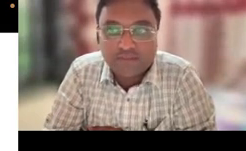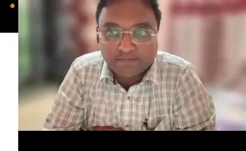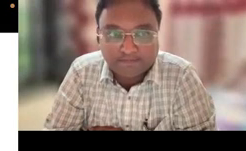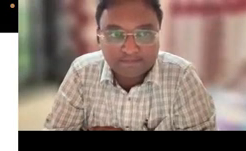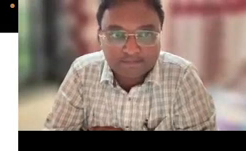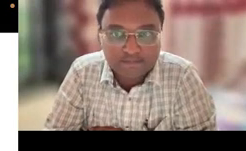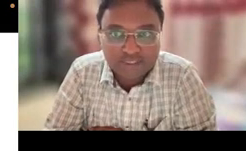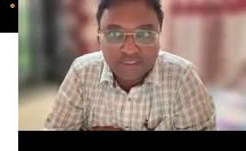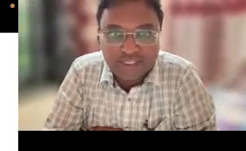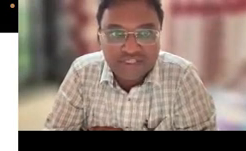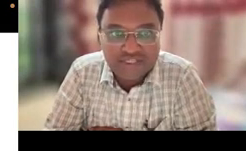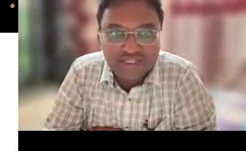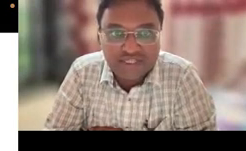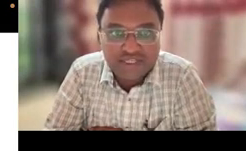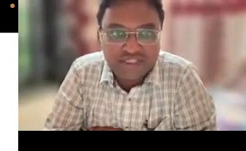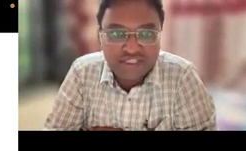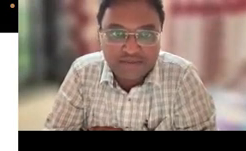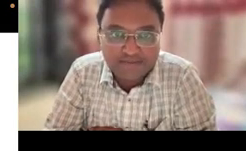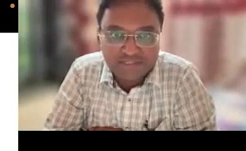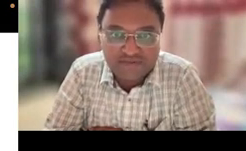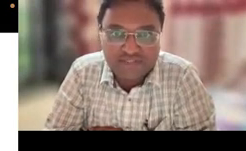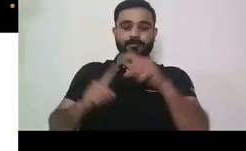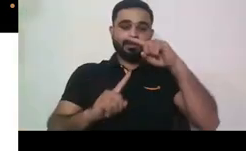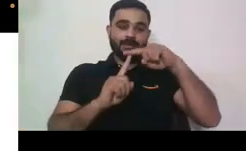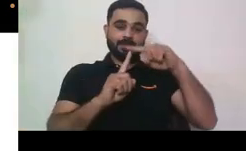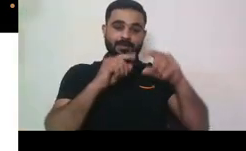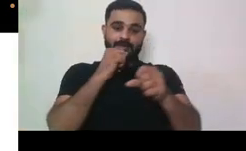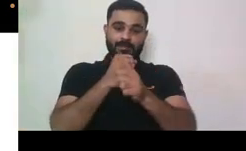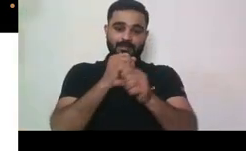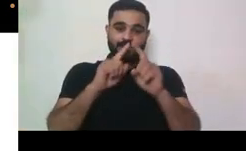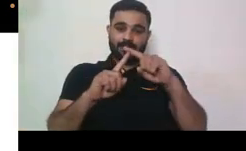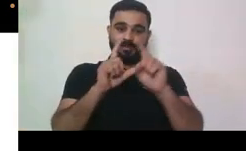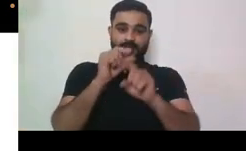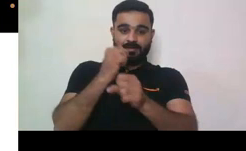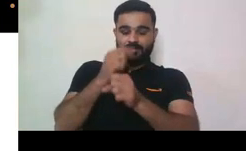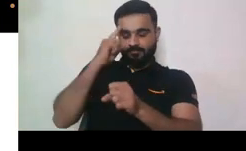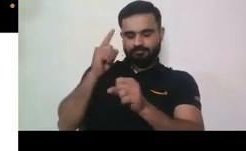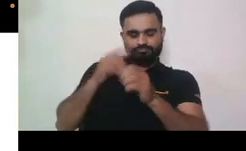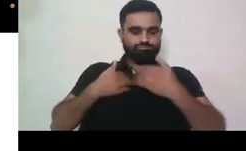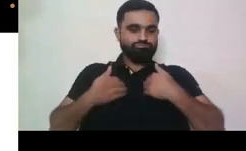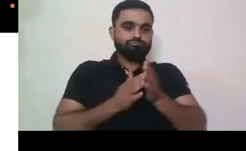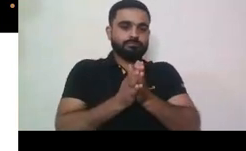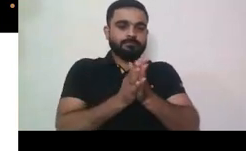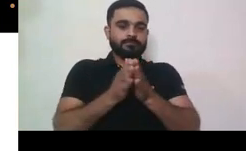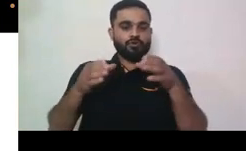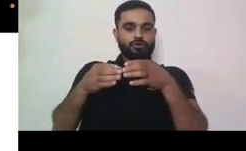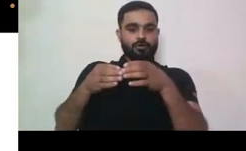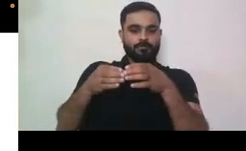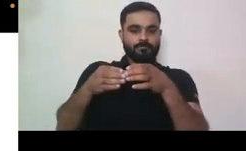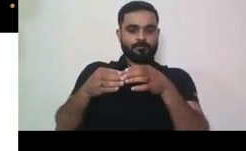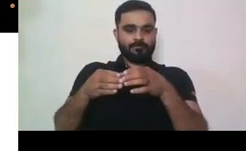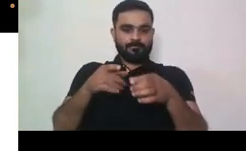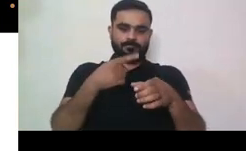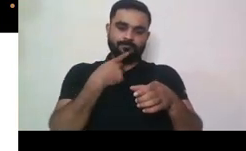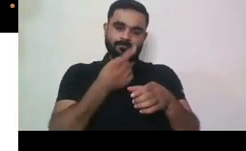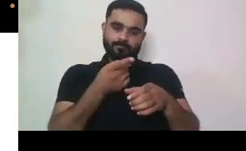Third one, teachers in a TDG must have a sense of purpose and passion for the group. So sir